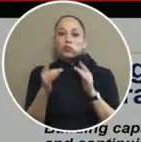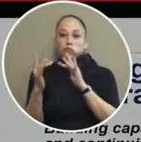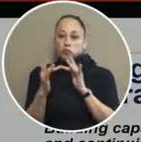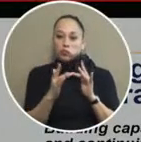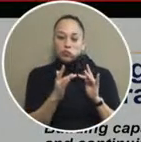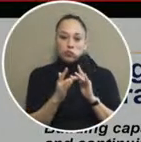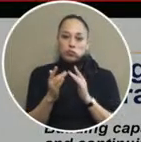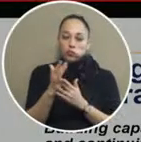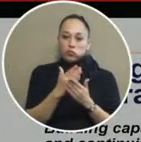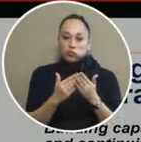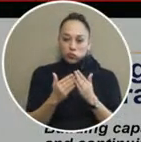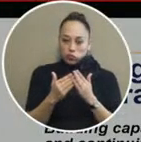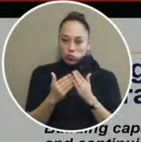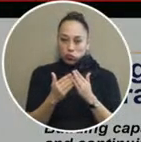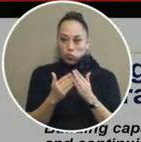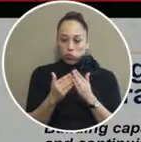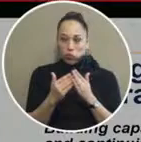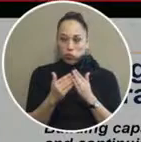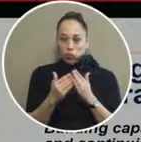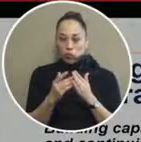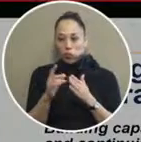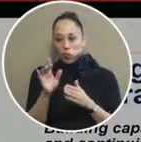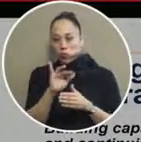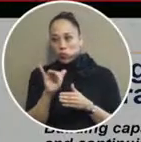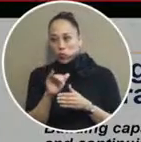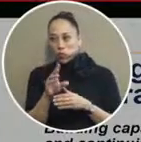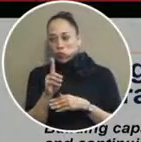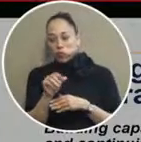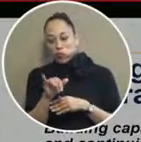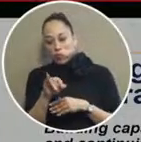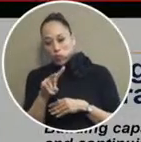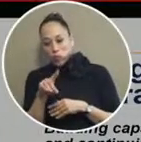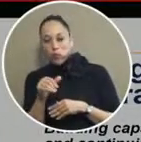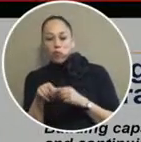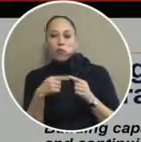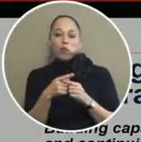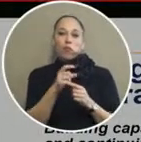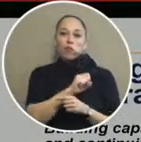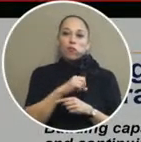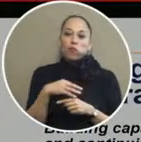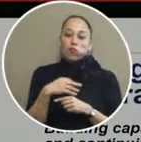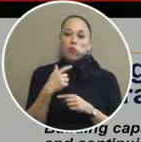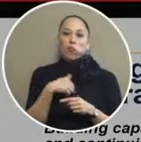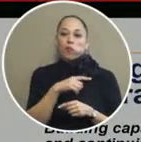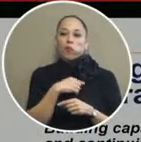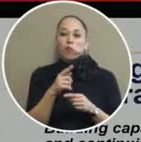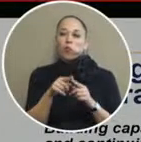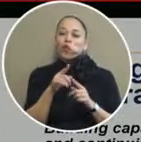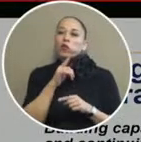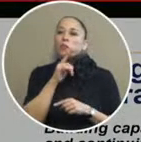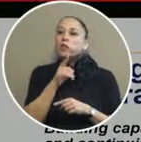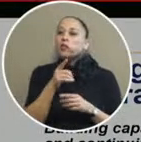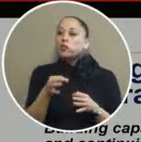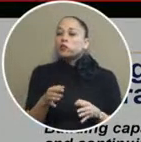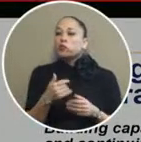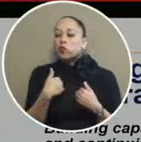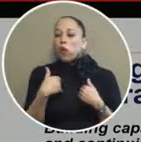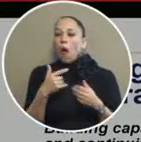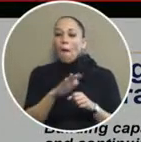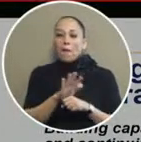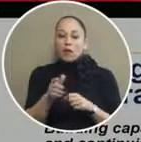contact tracing. I just heard a very detailed explanation from David about the staffing levels. So we're making sure that we have the space